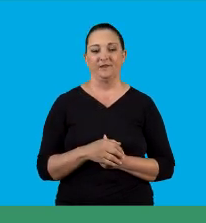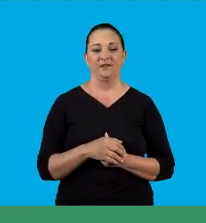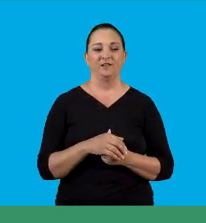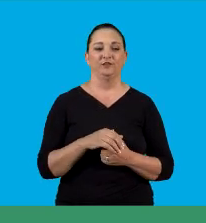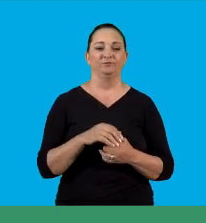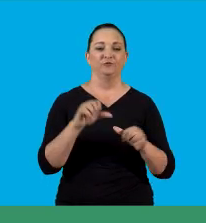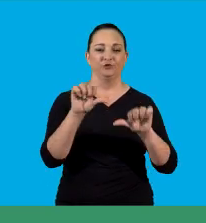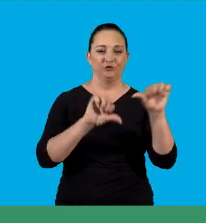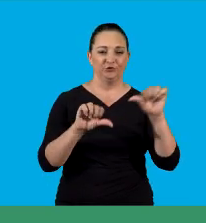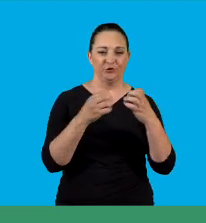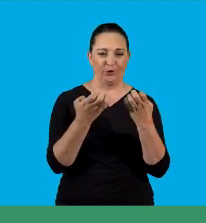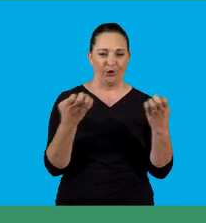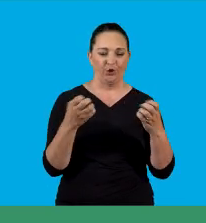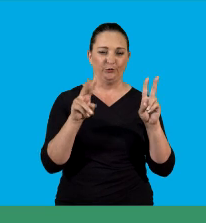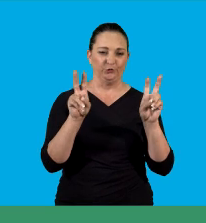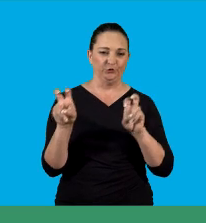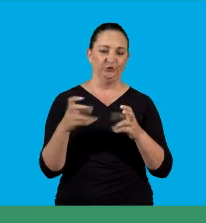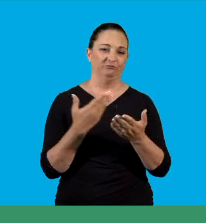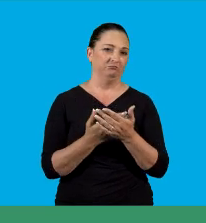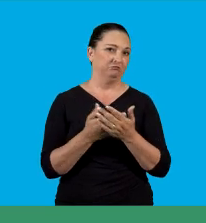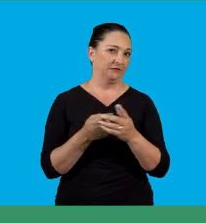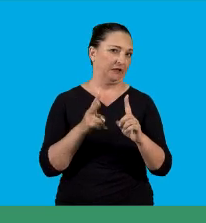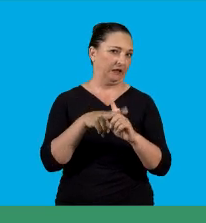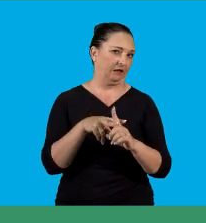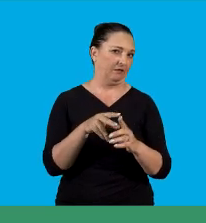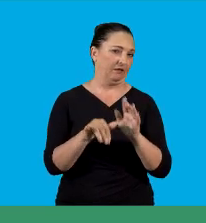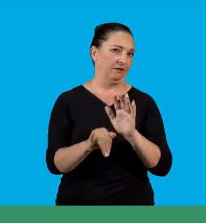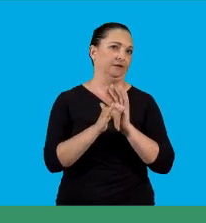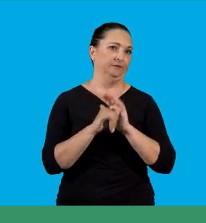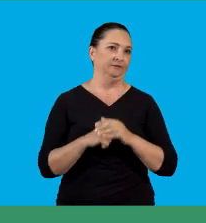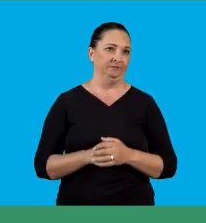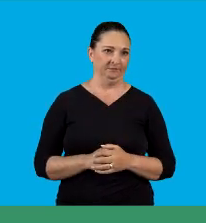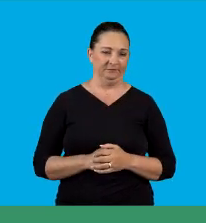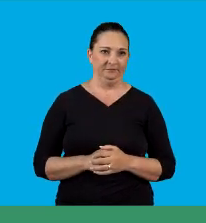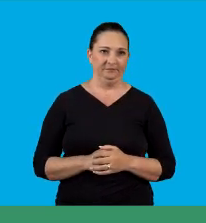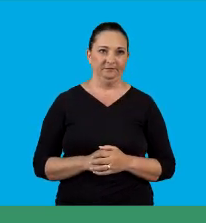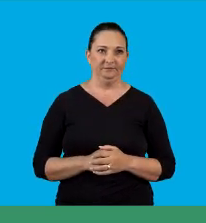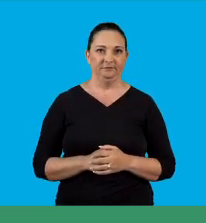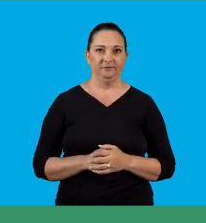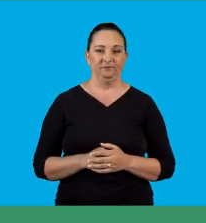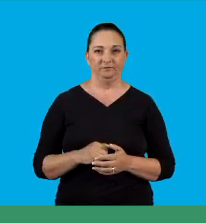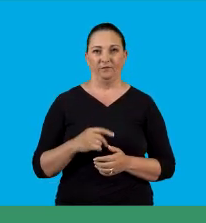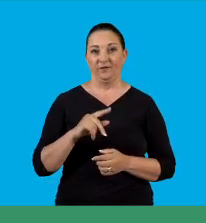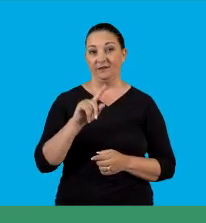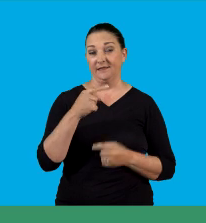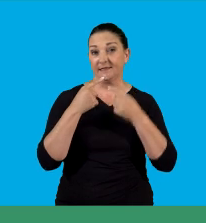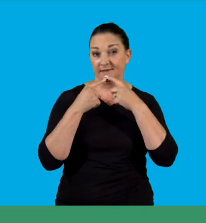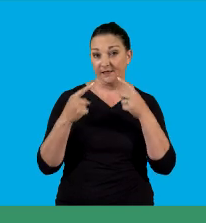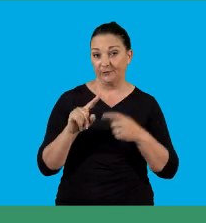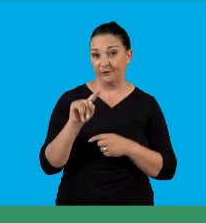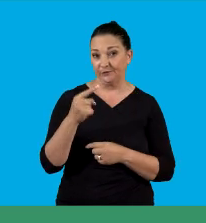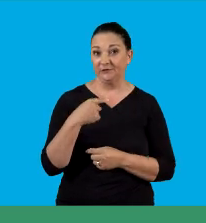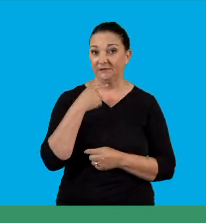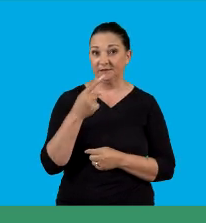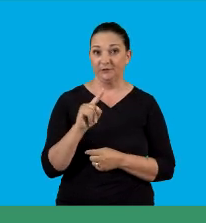the socio-economic issue applicable in the scenario. Let's look at our scenario again. So the first statement there that says,